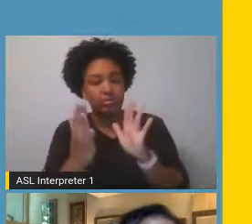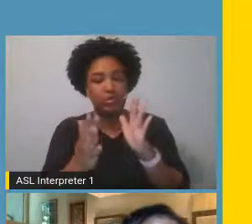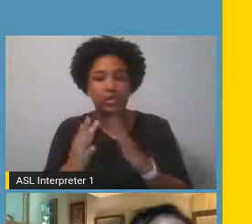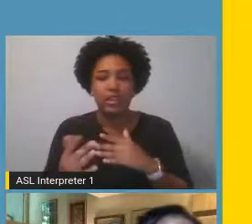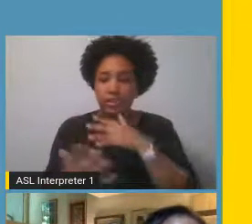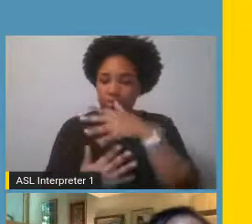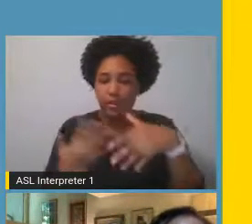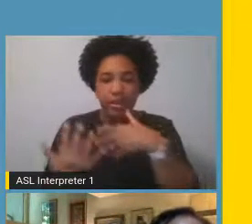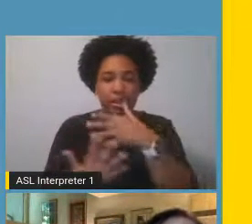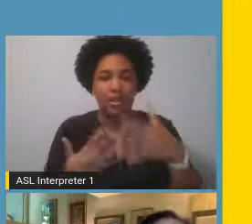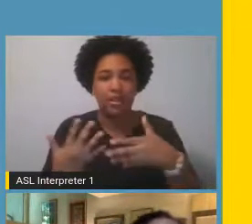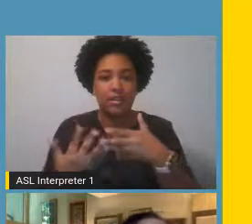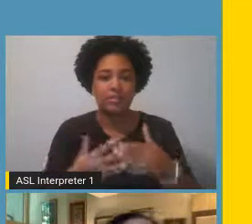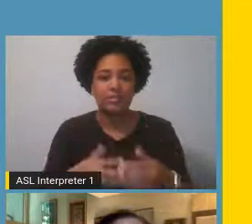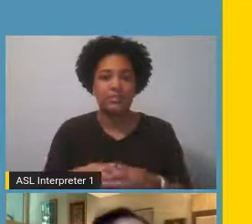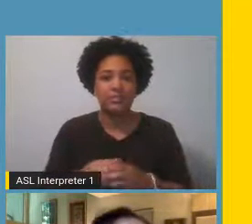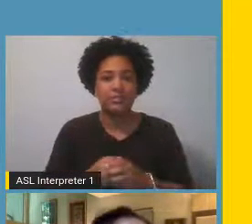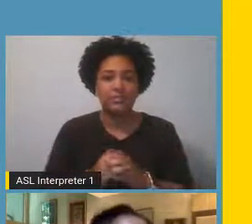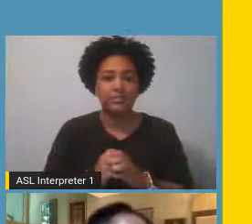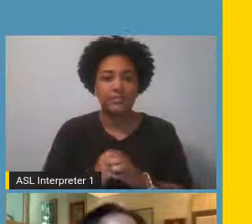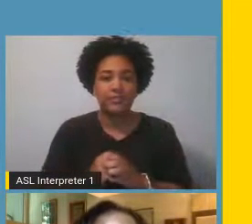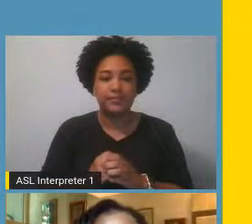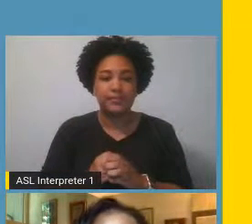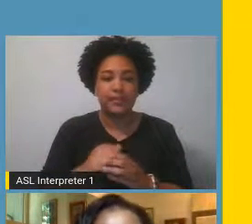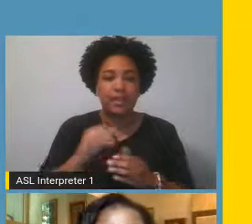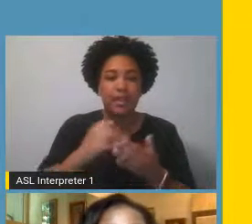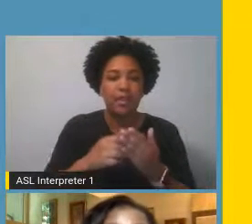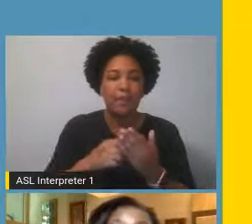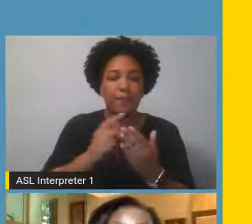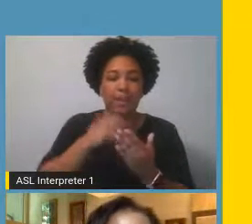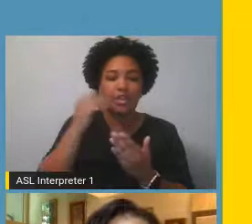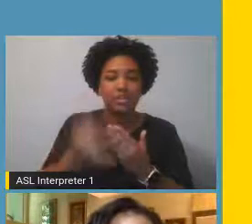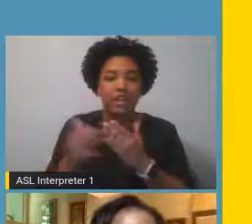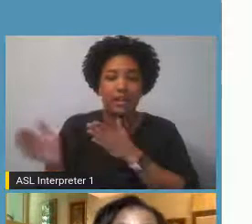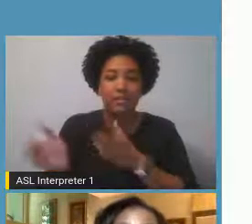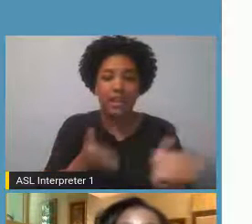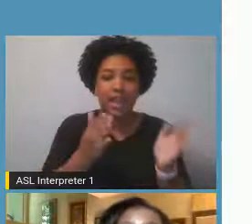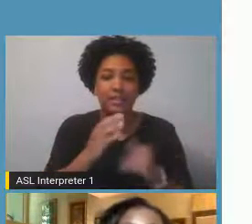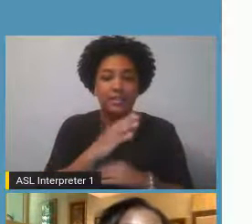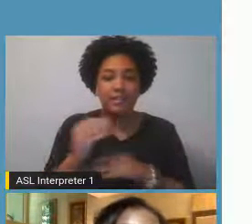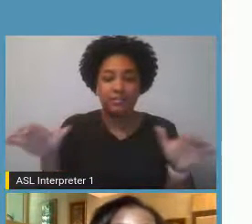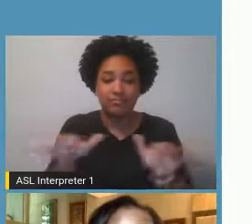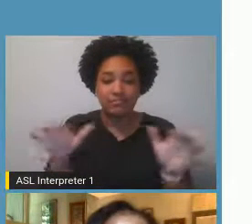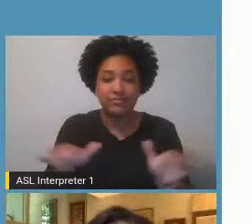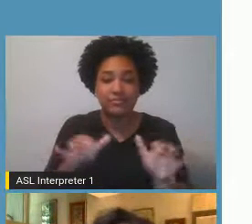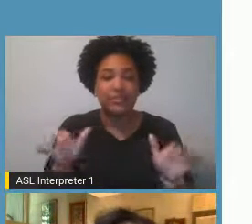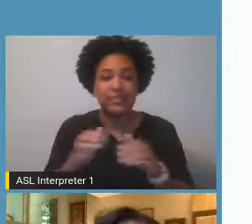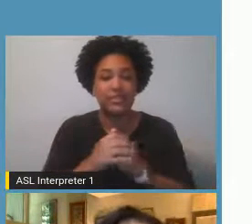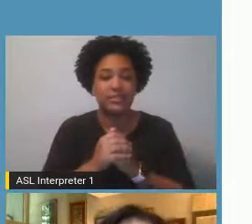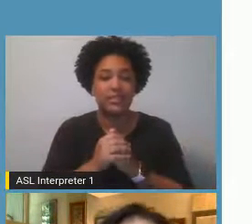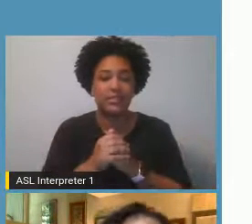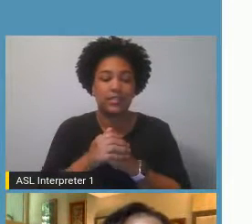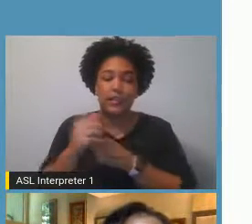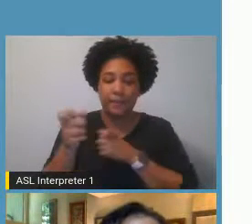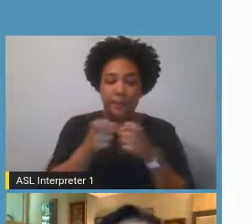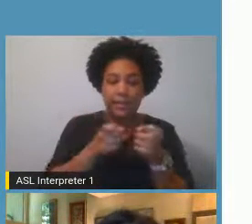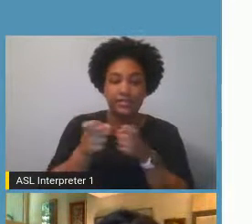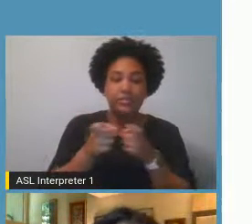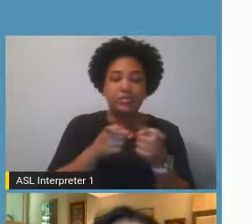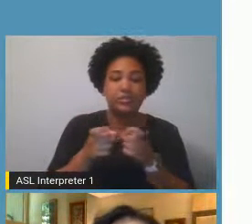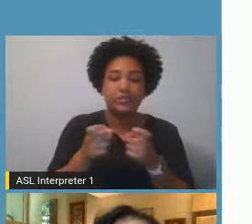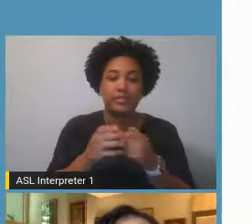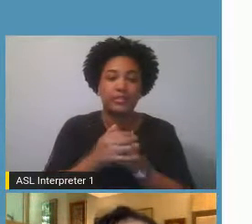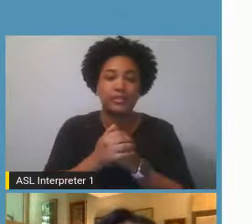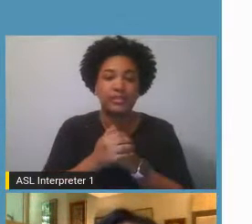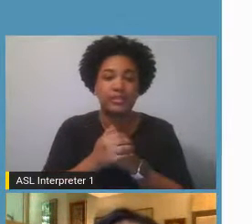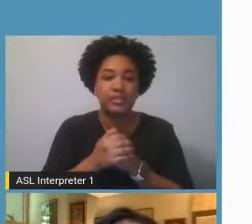in the past. So to think about project planning and your activities, management, the